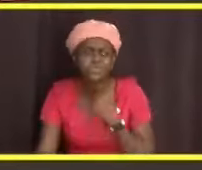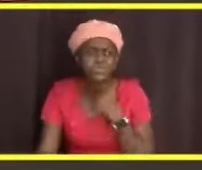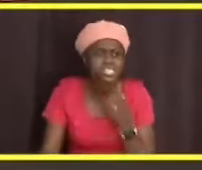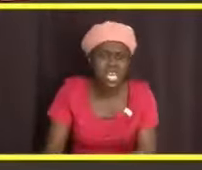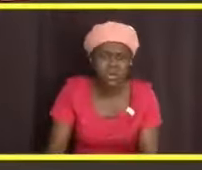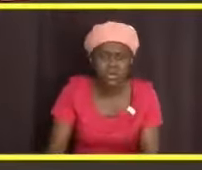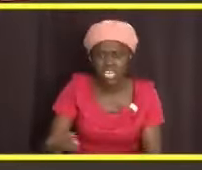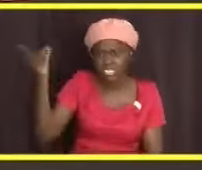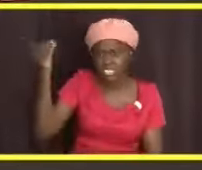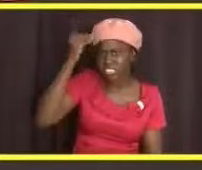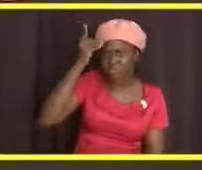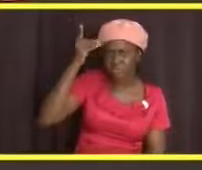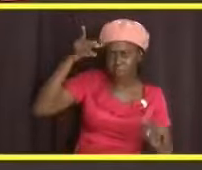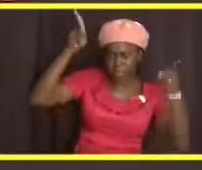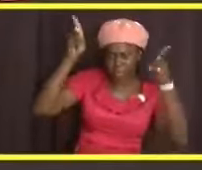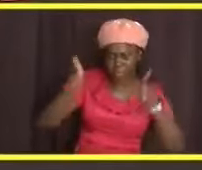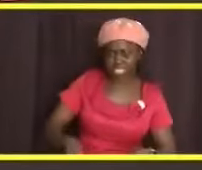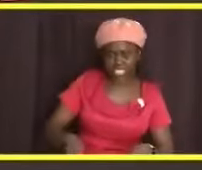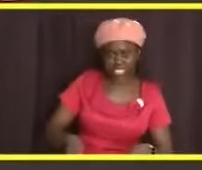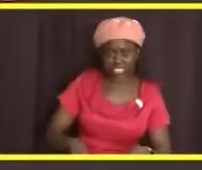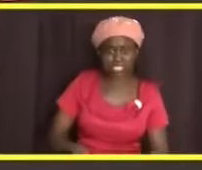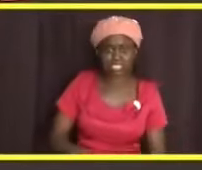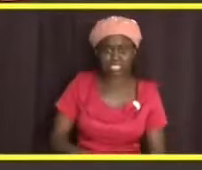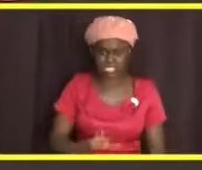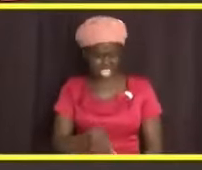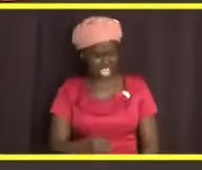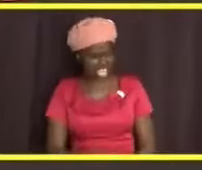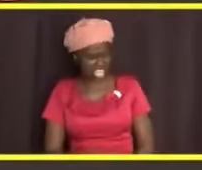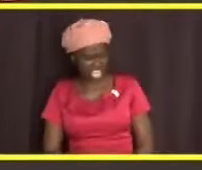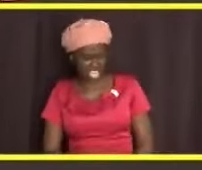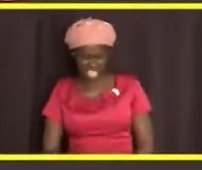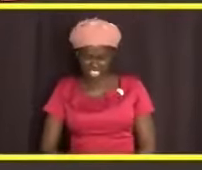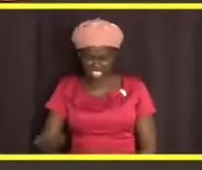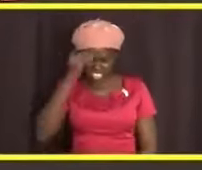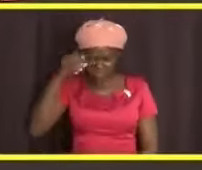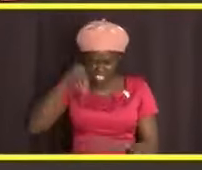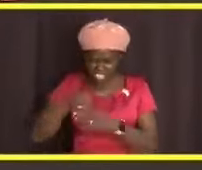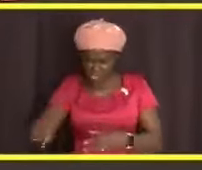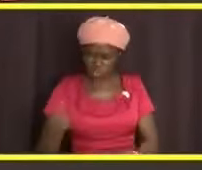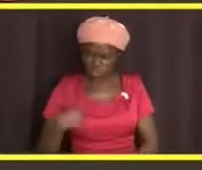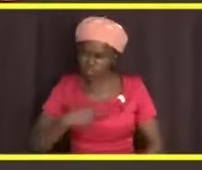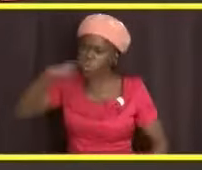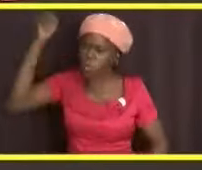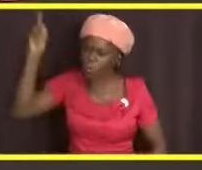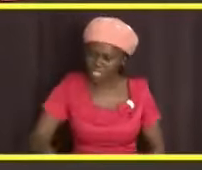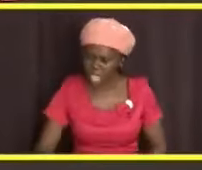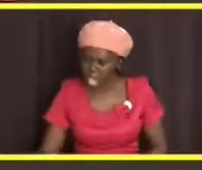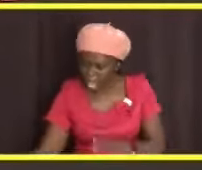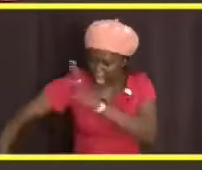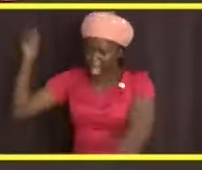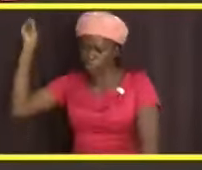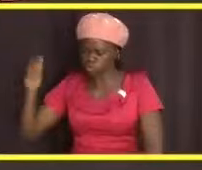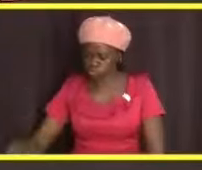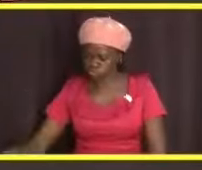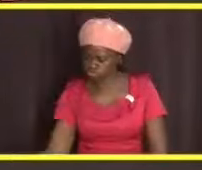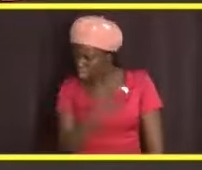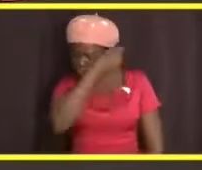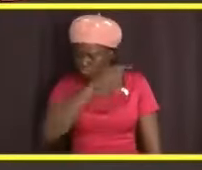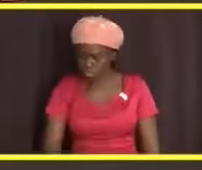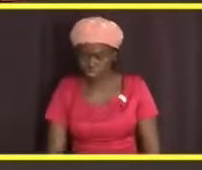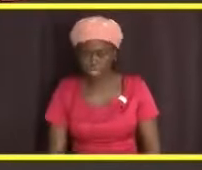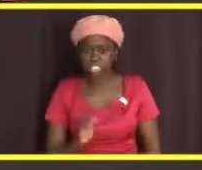a demon-possessed fellow, they said, the demon in you will command, get out. In the name of Jesus, that